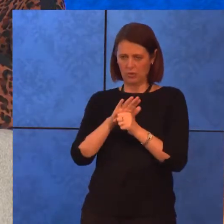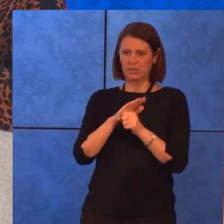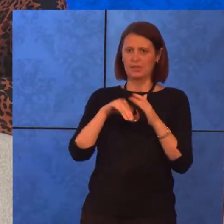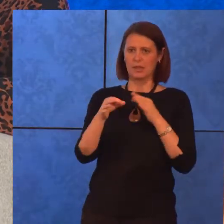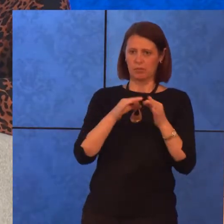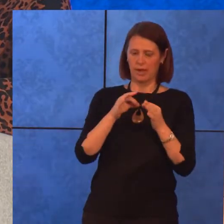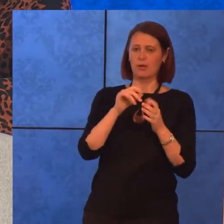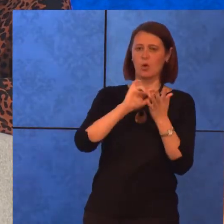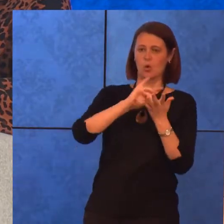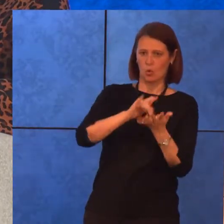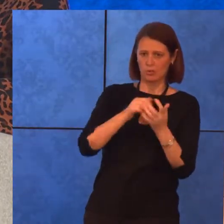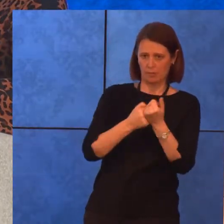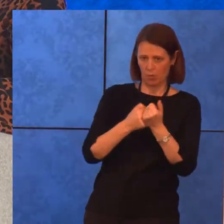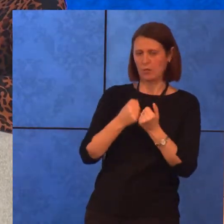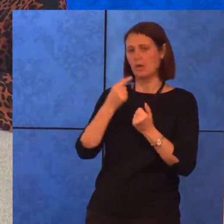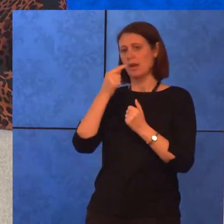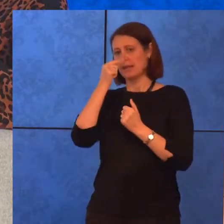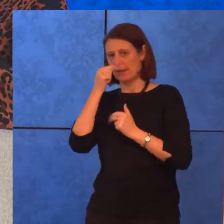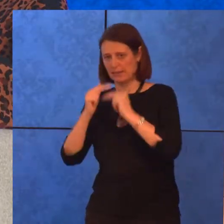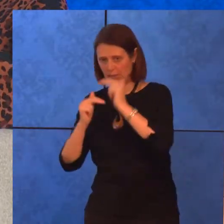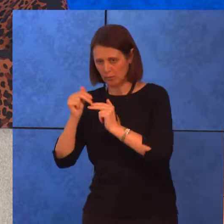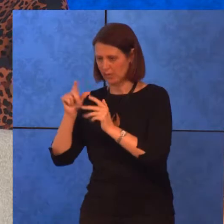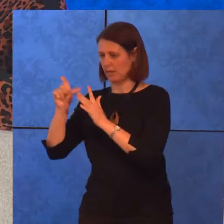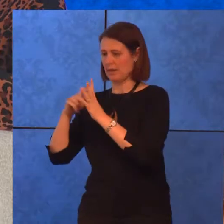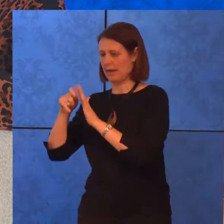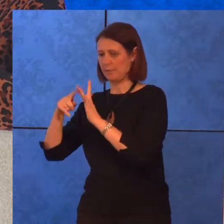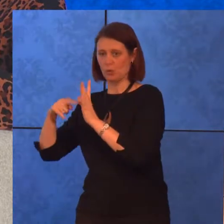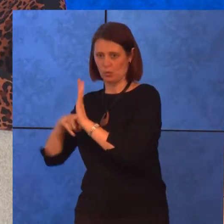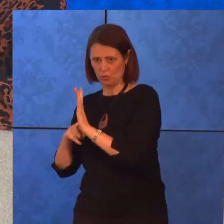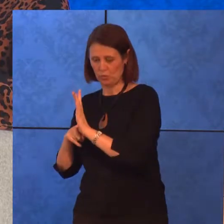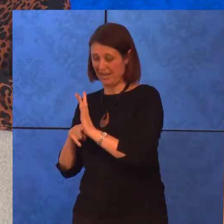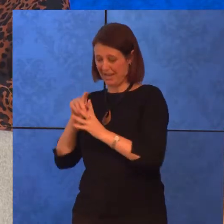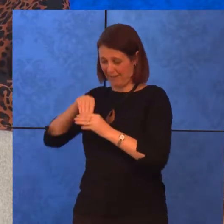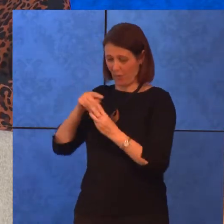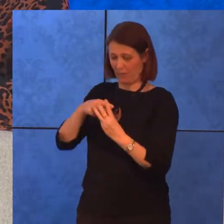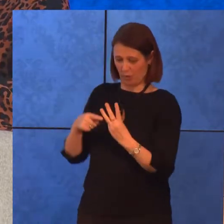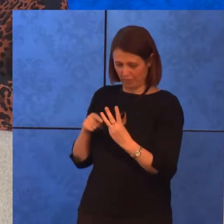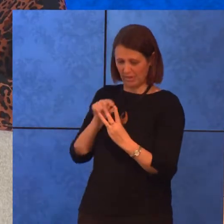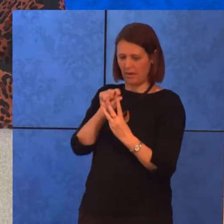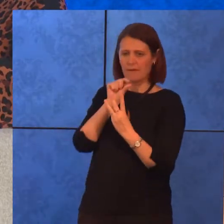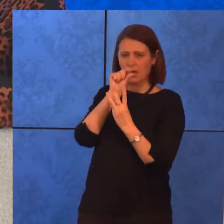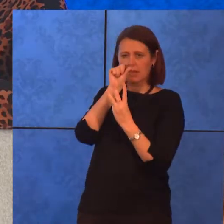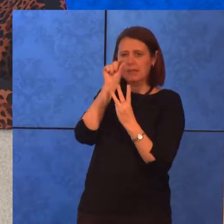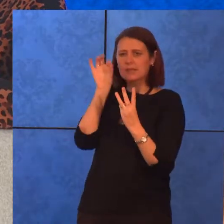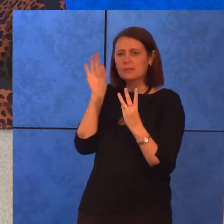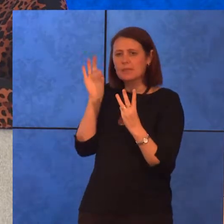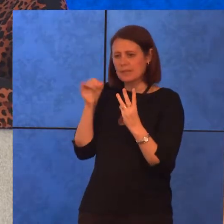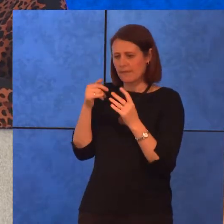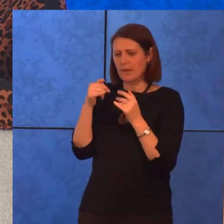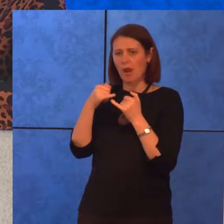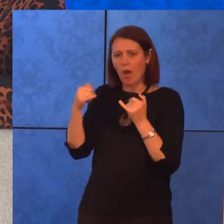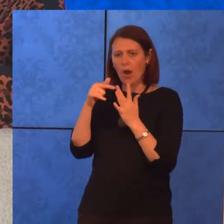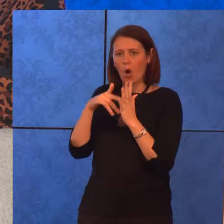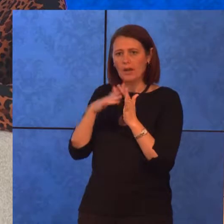supports, capacity building and capital. And then even within some of those, we've got particular line items which match our price